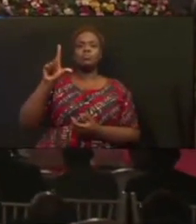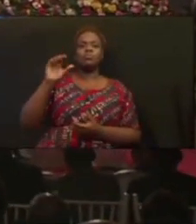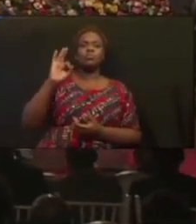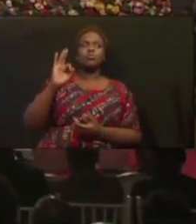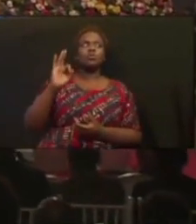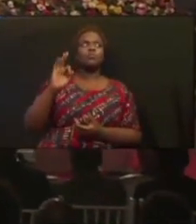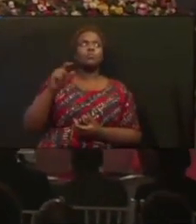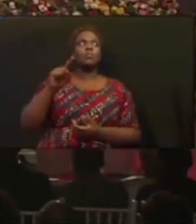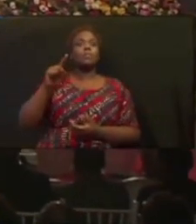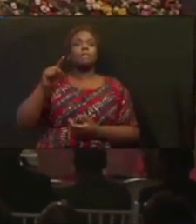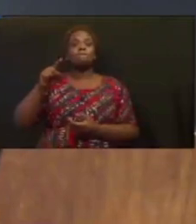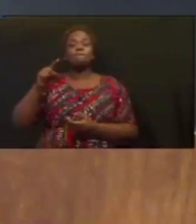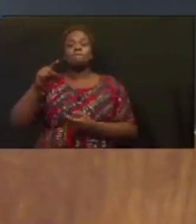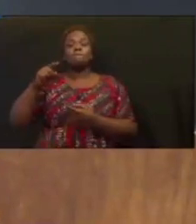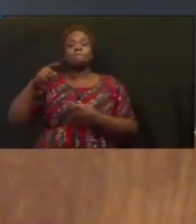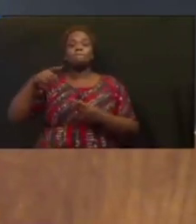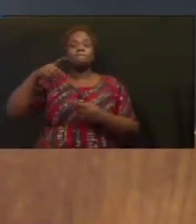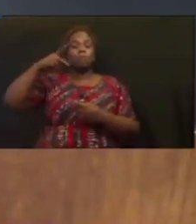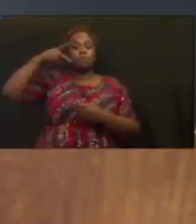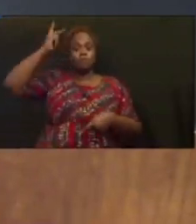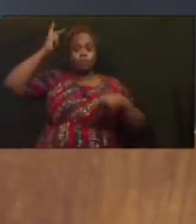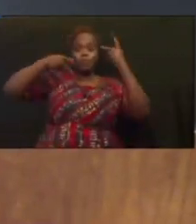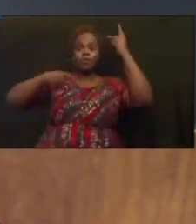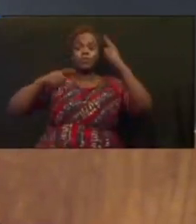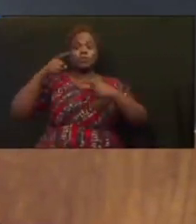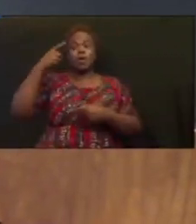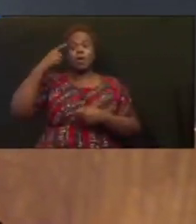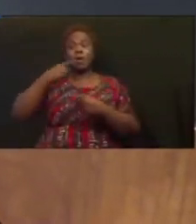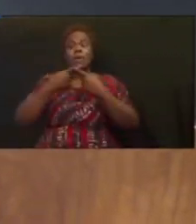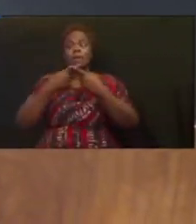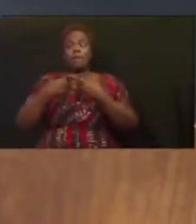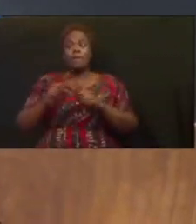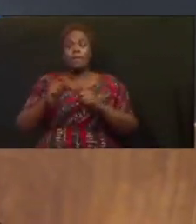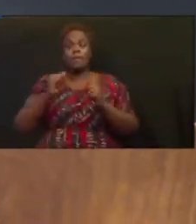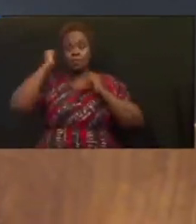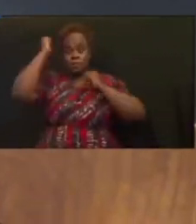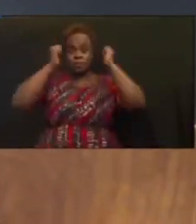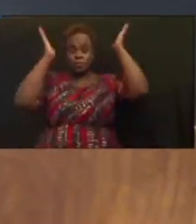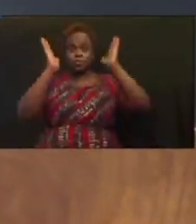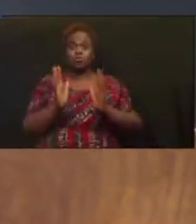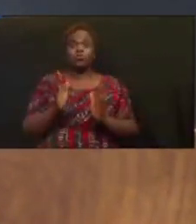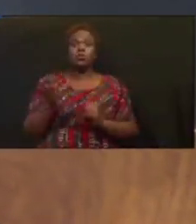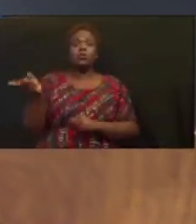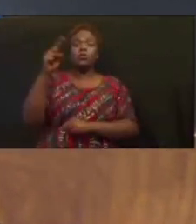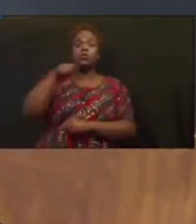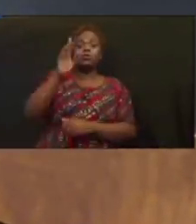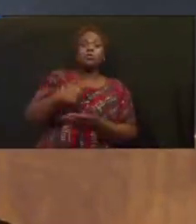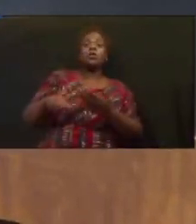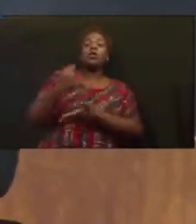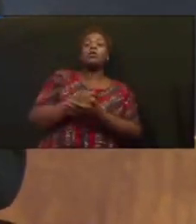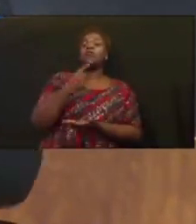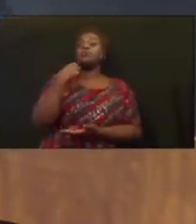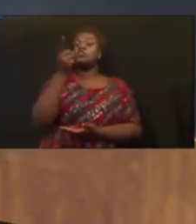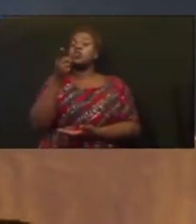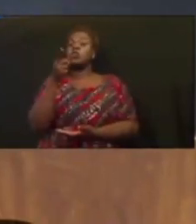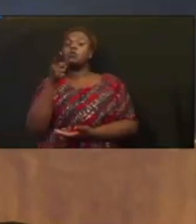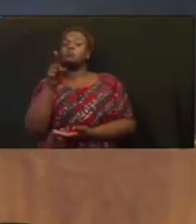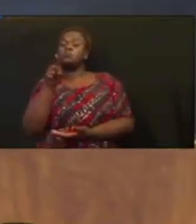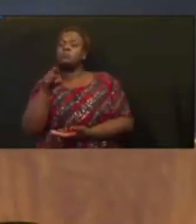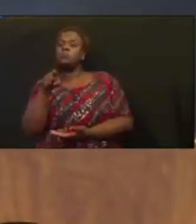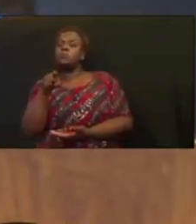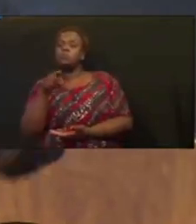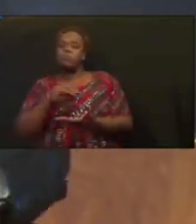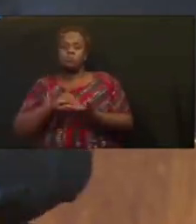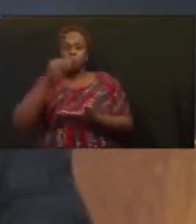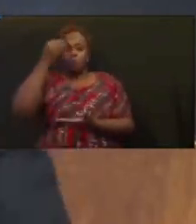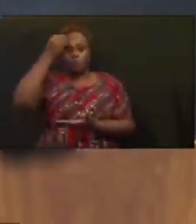professor, but a student comes to your office and you say, listen, young man, this is not an academic issue. This thing